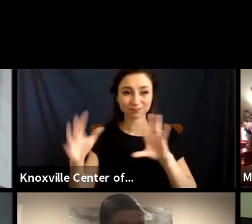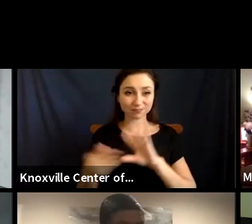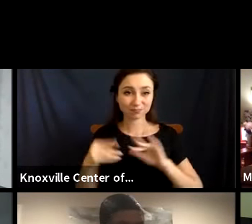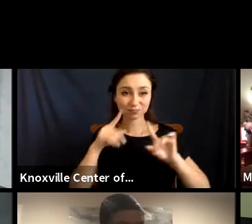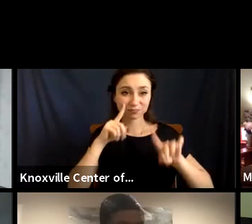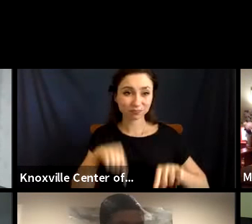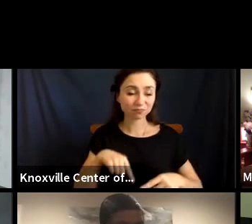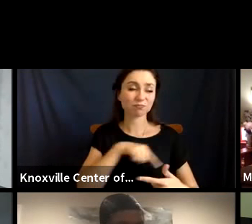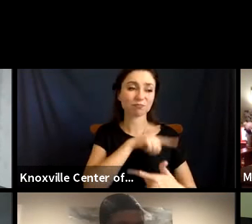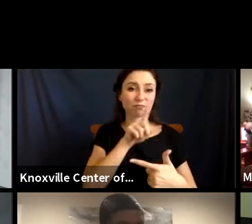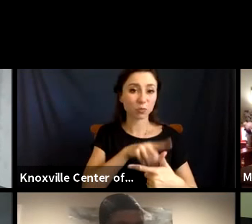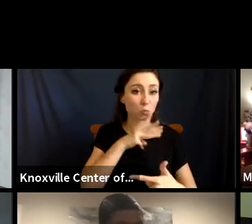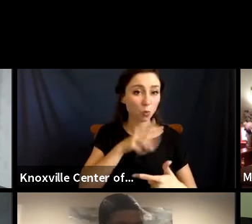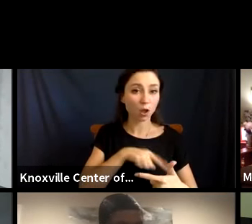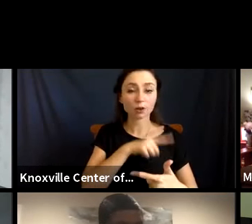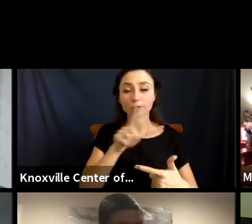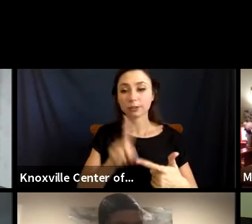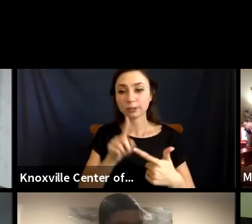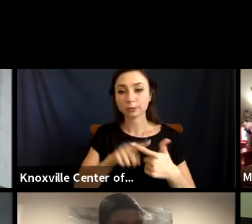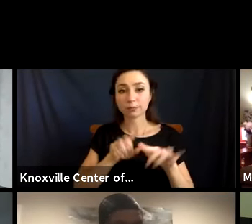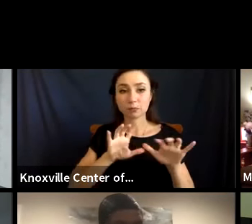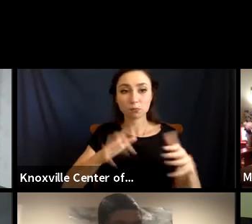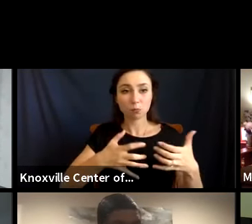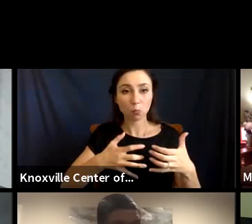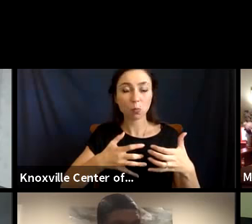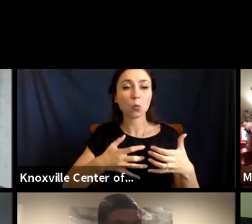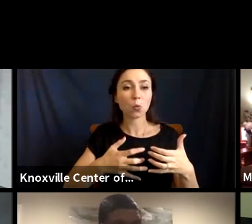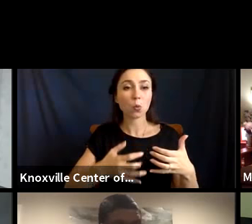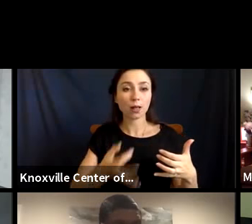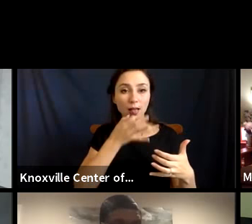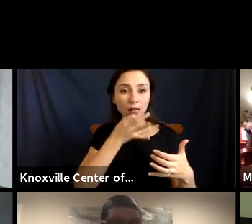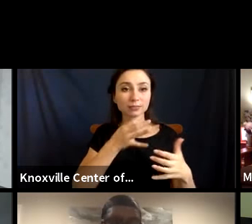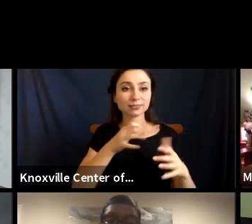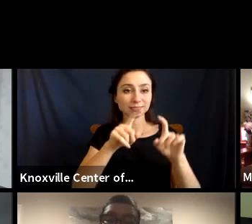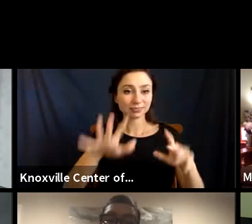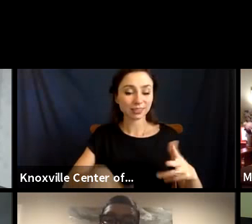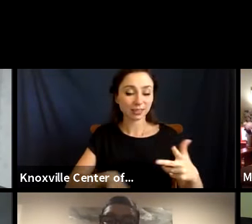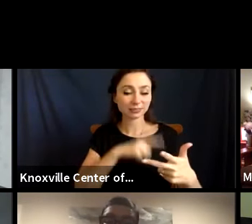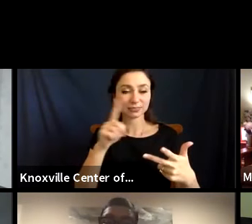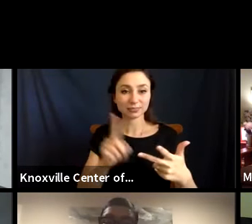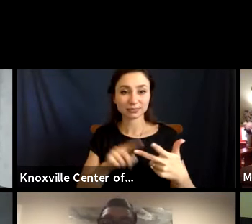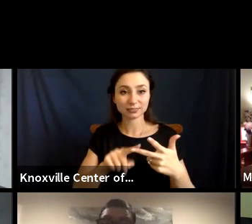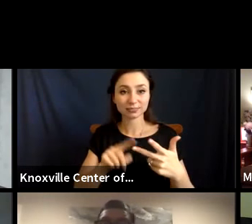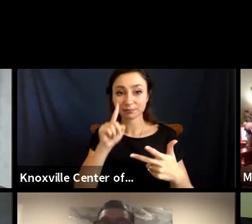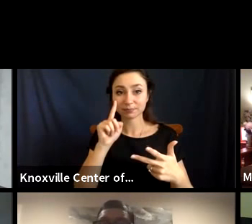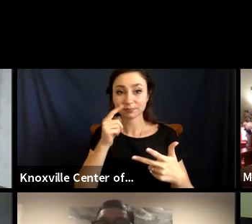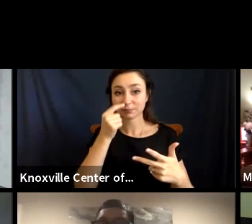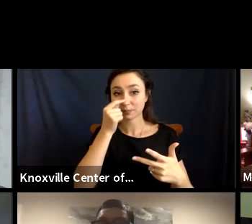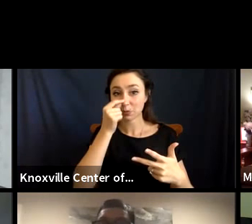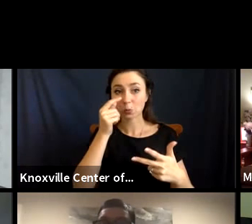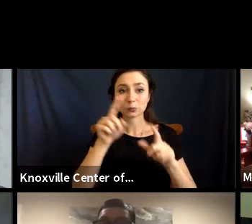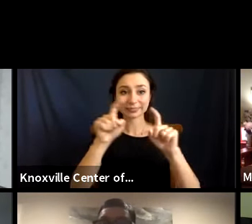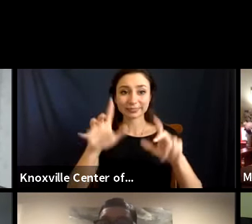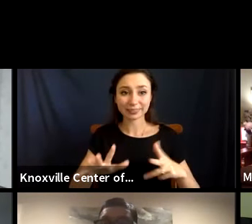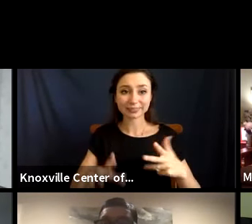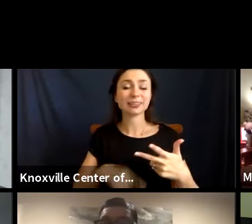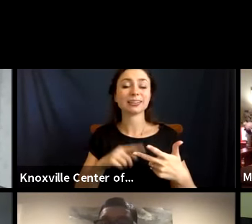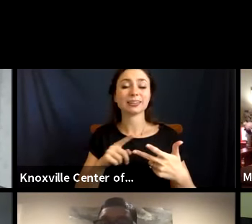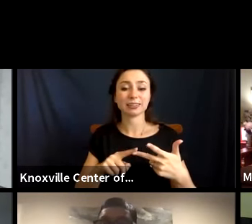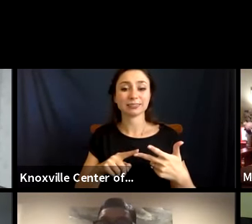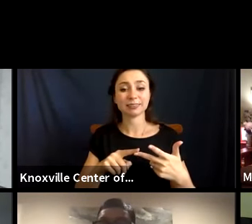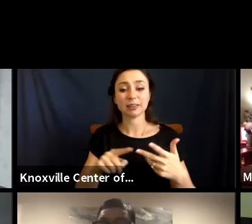wastewater testing, pooled saliva testing, nasal swab PCR testing, and our contact tracing efforts on